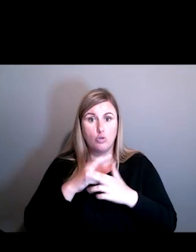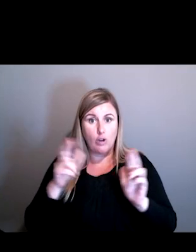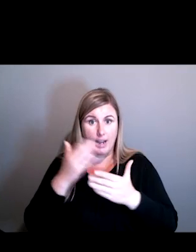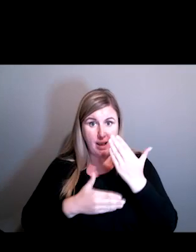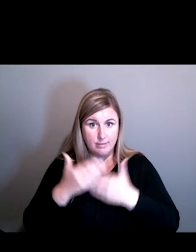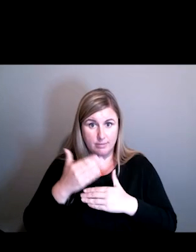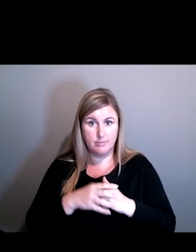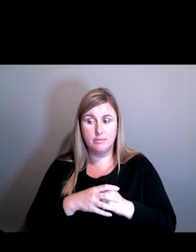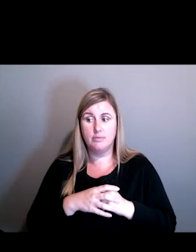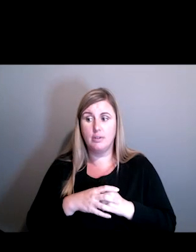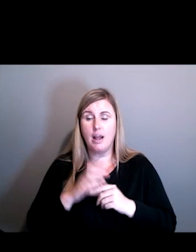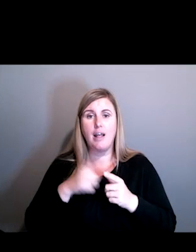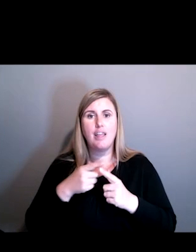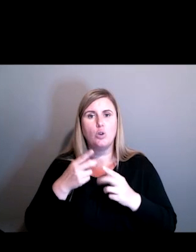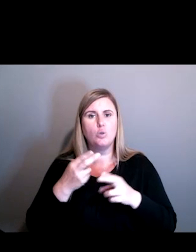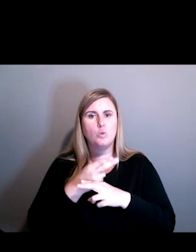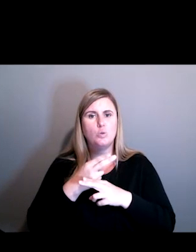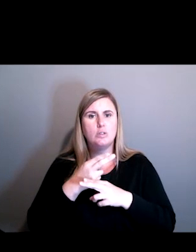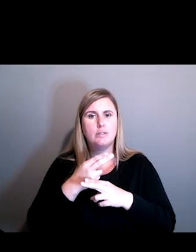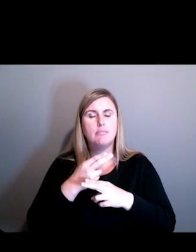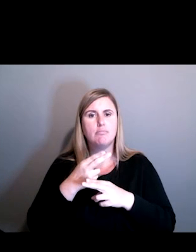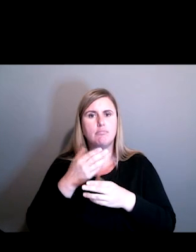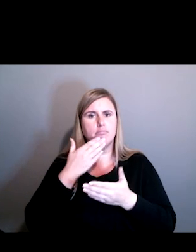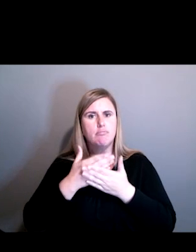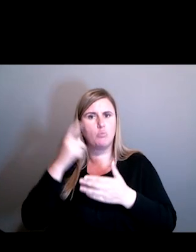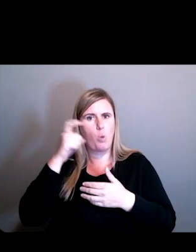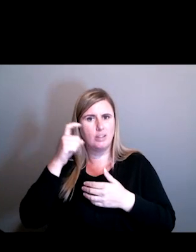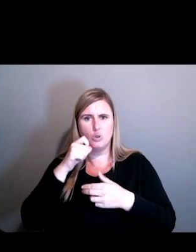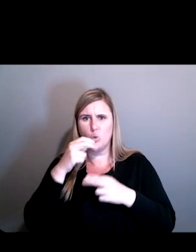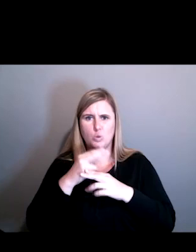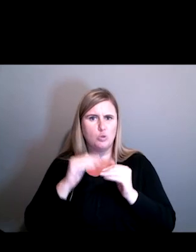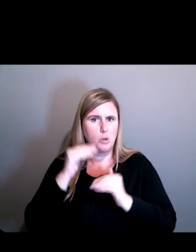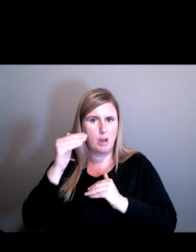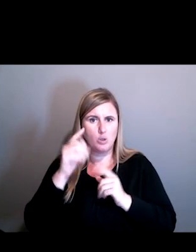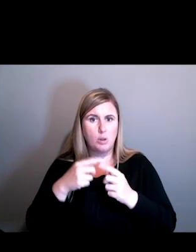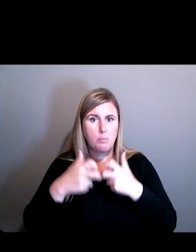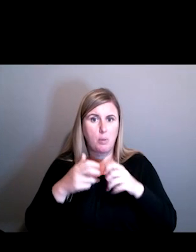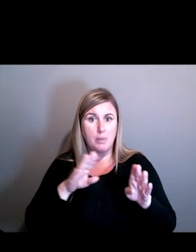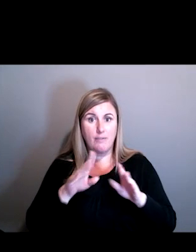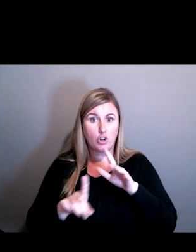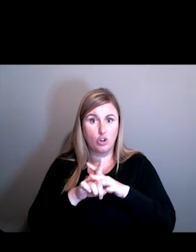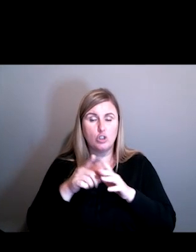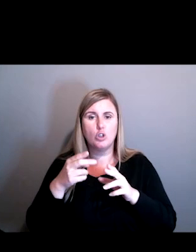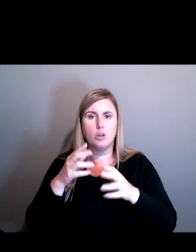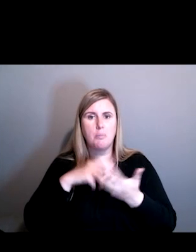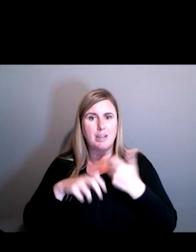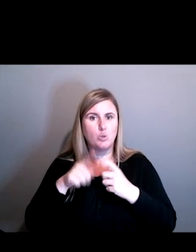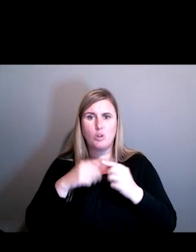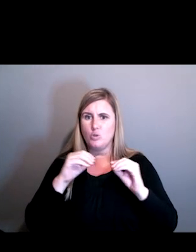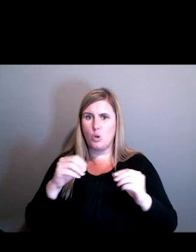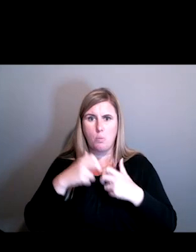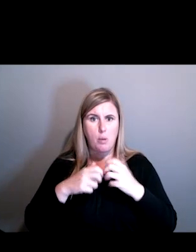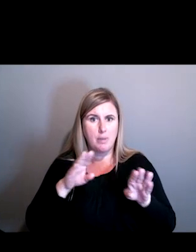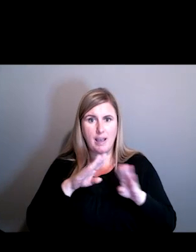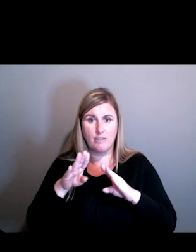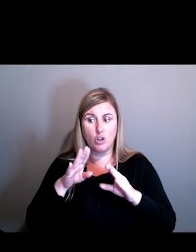hands, and that you use it judiciously. You don't use it too much when problem behavior occurs. You mix it in when there is no problem